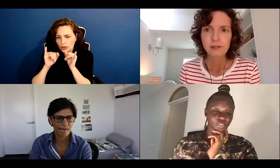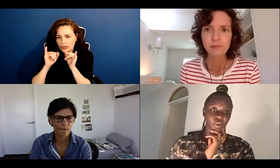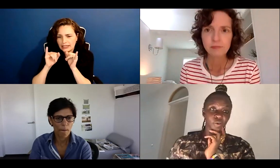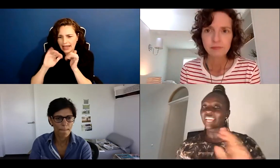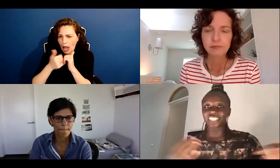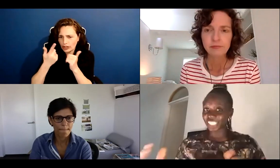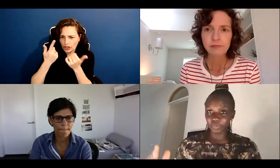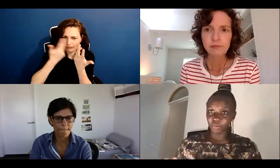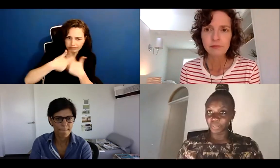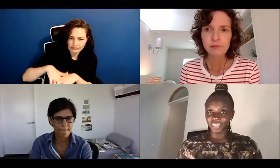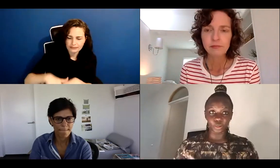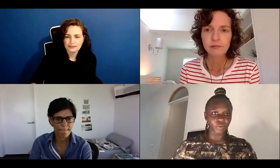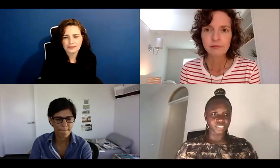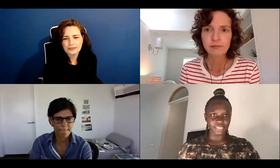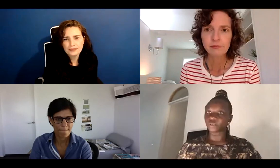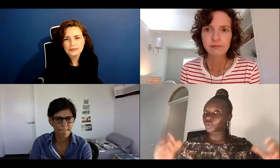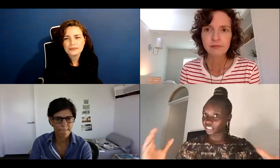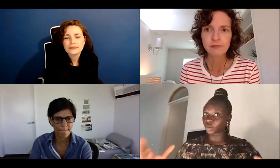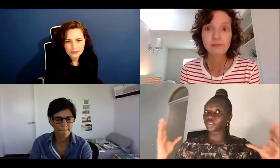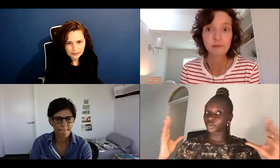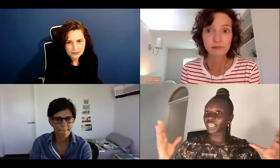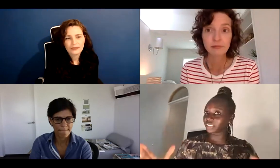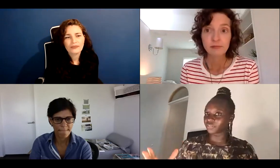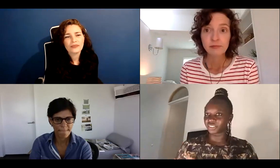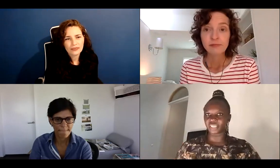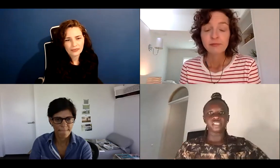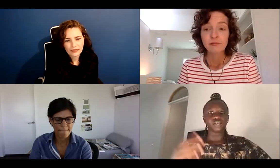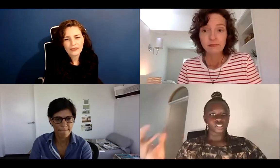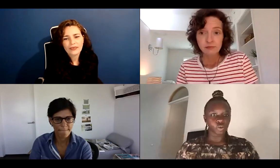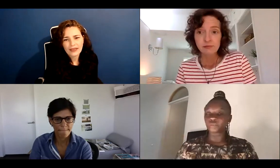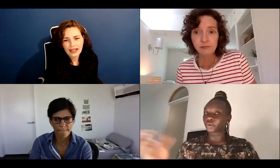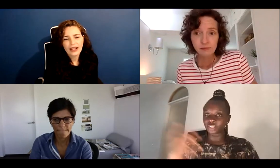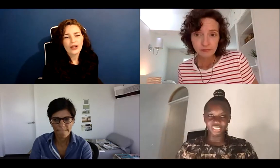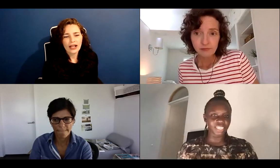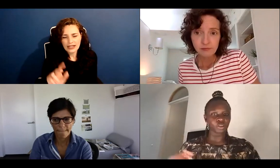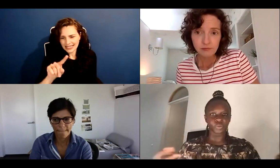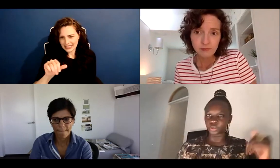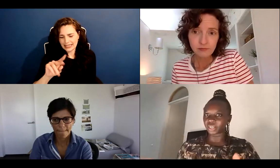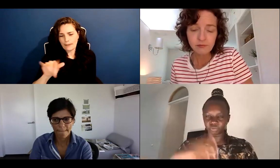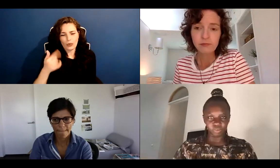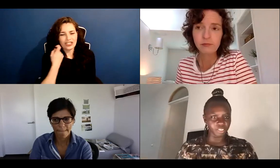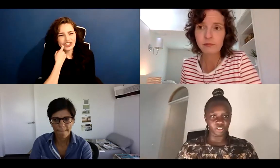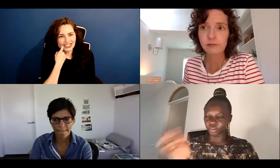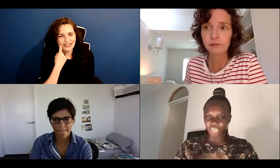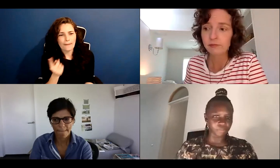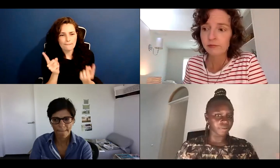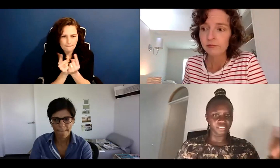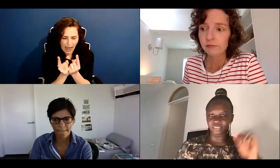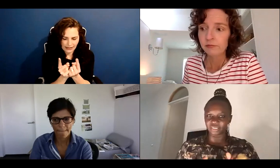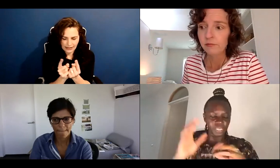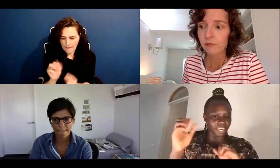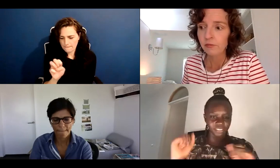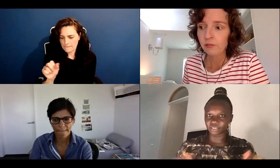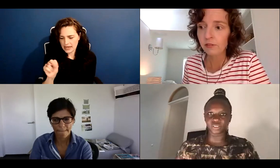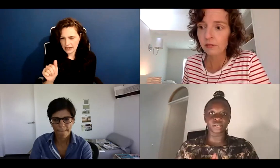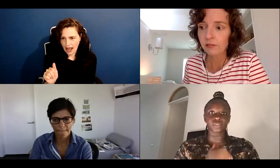exactly. So we had just met with Meena, so it was like, we're just going to do the interviews, yeah? So good thing, you know, we took a, you know, good cameraman, and